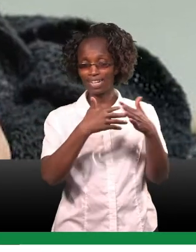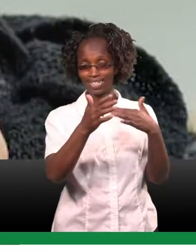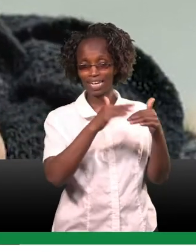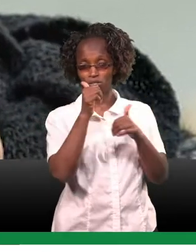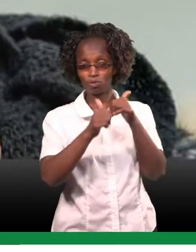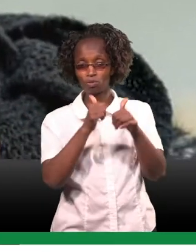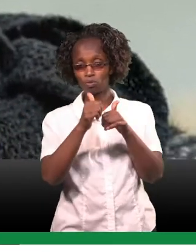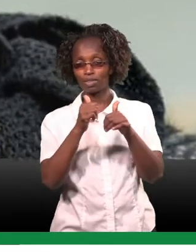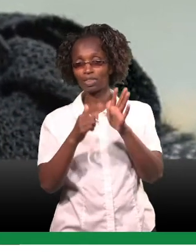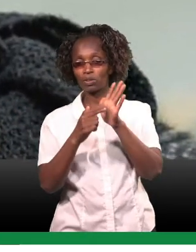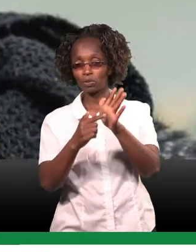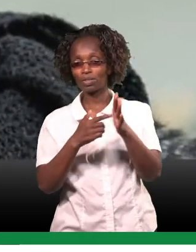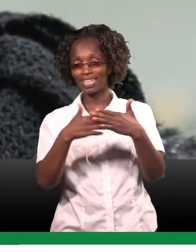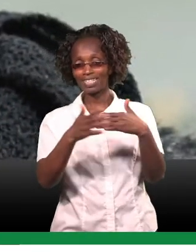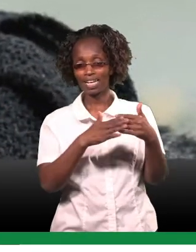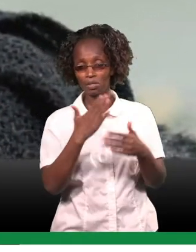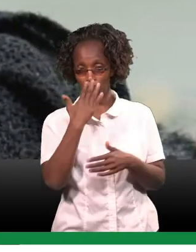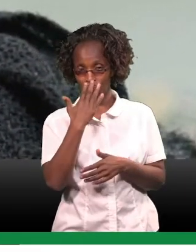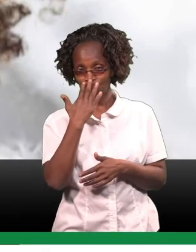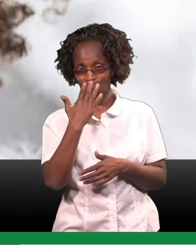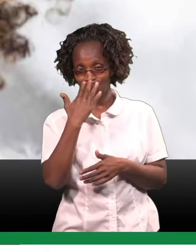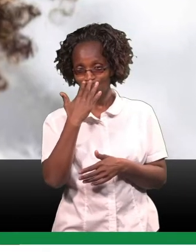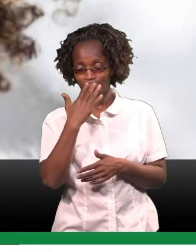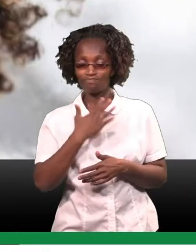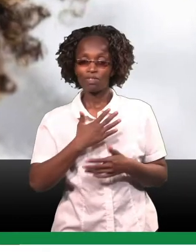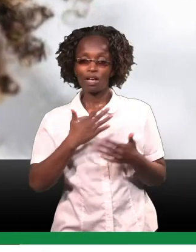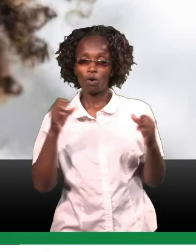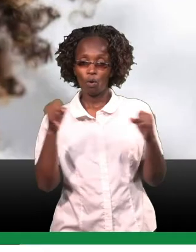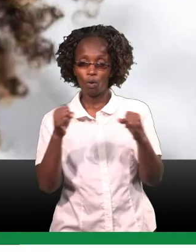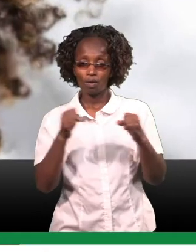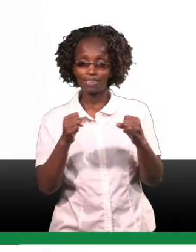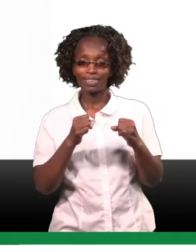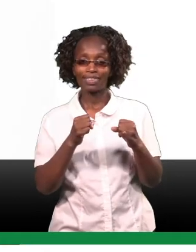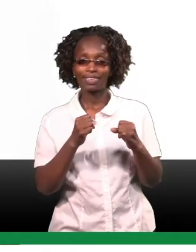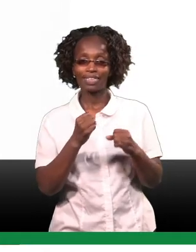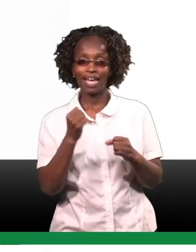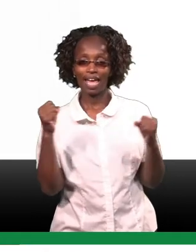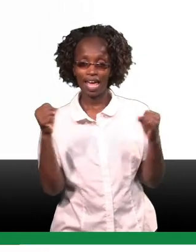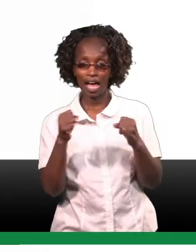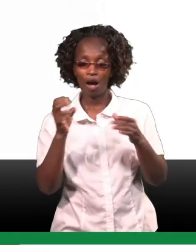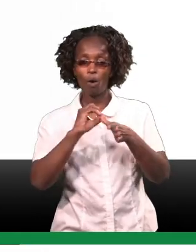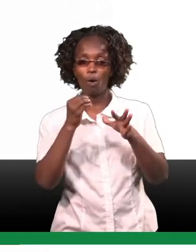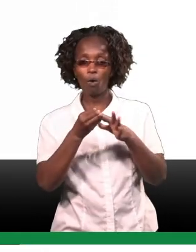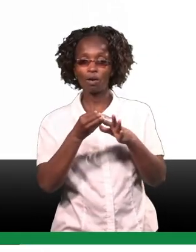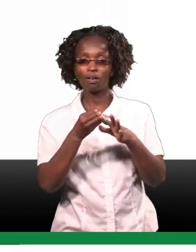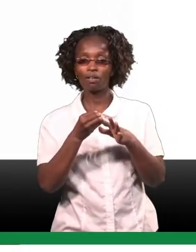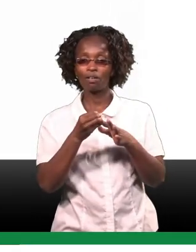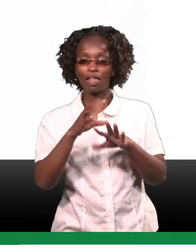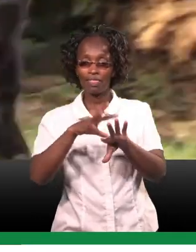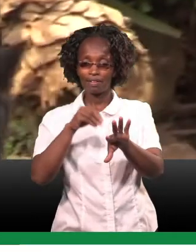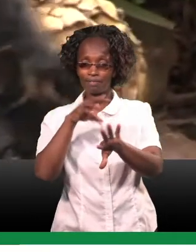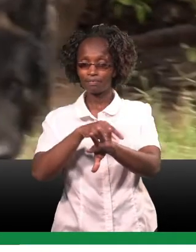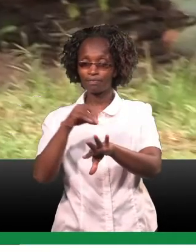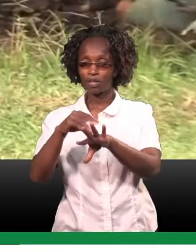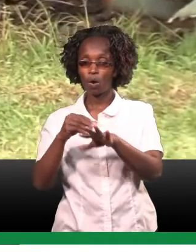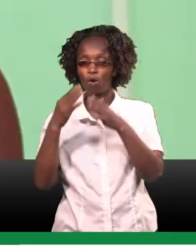upumuaji kama vile mafua, hewa baridi, manyoya ya wanyama wa ndani kama vile paka